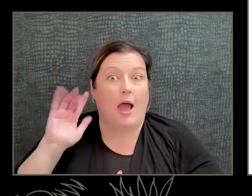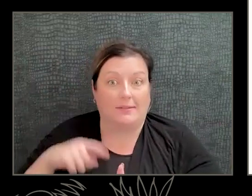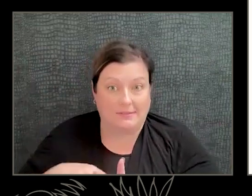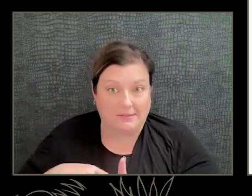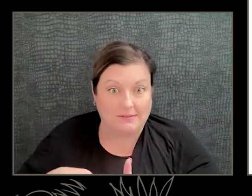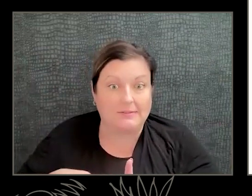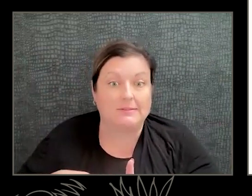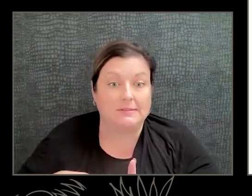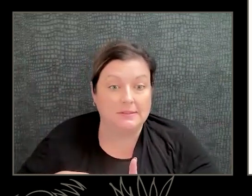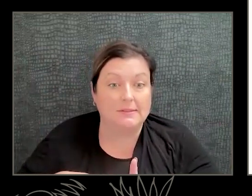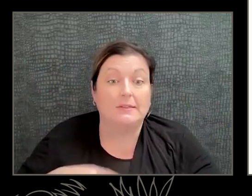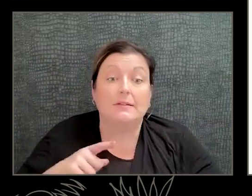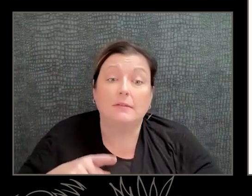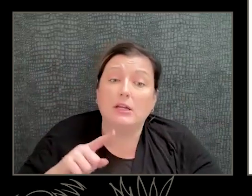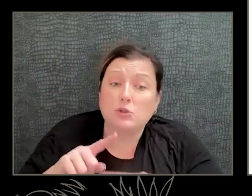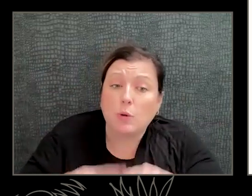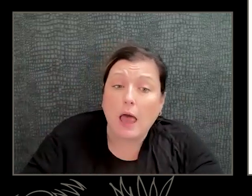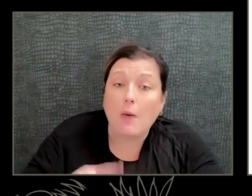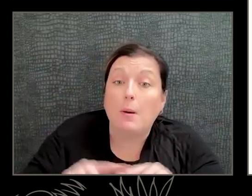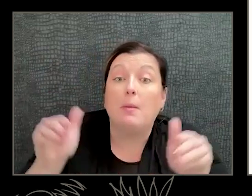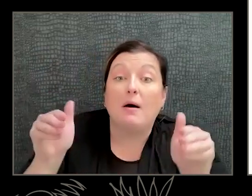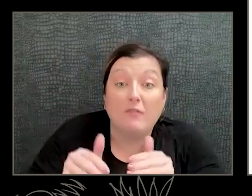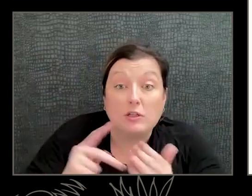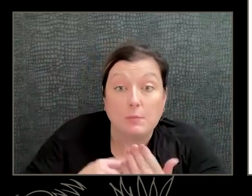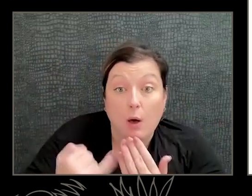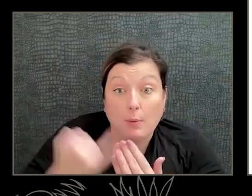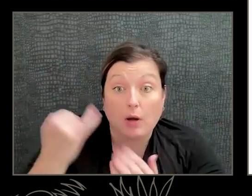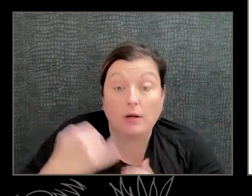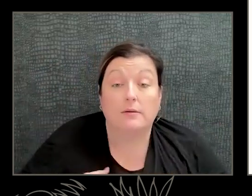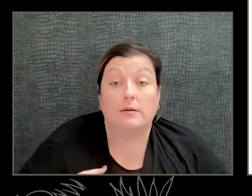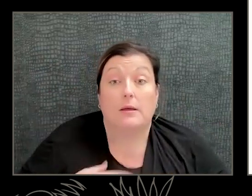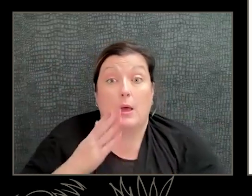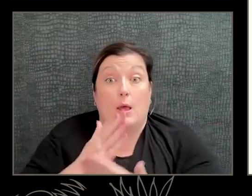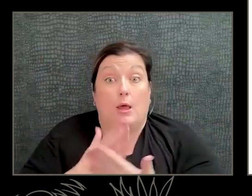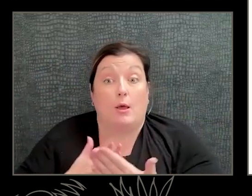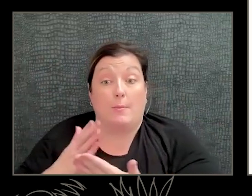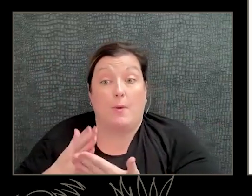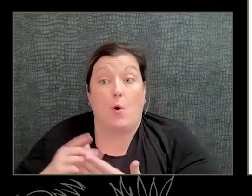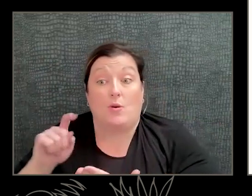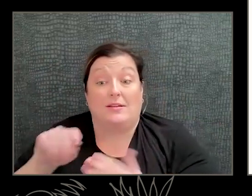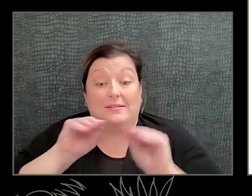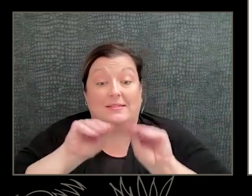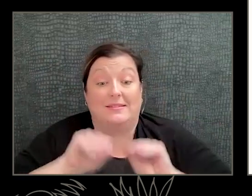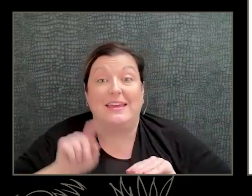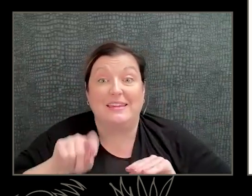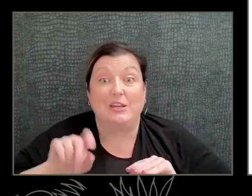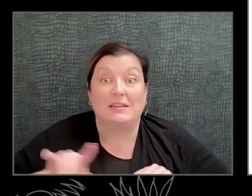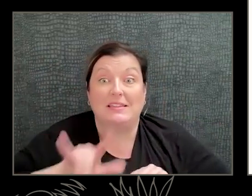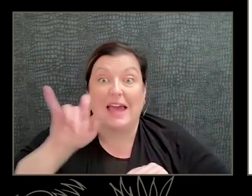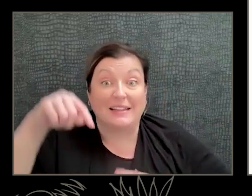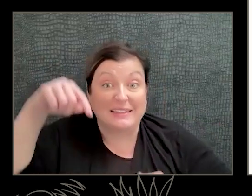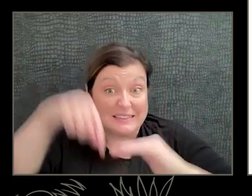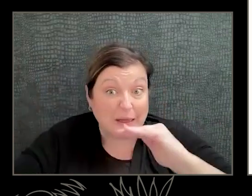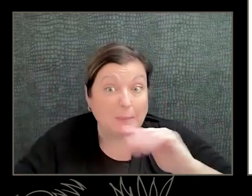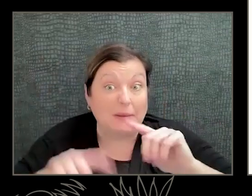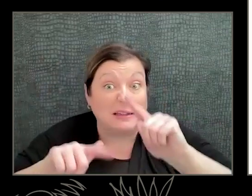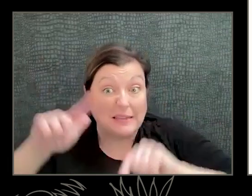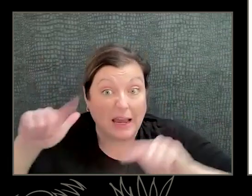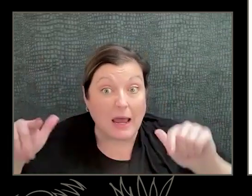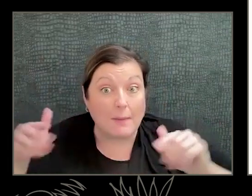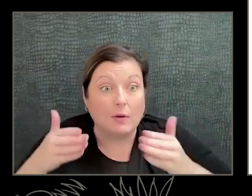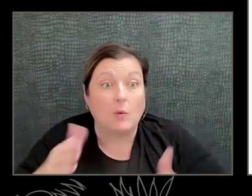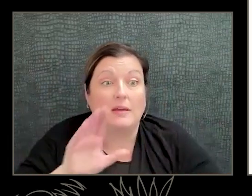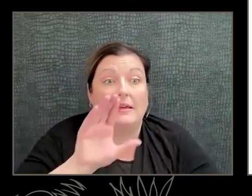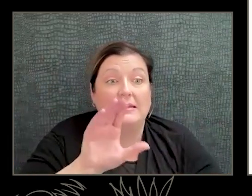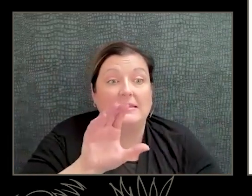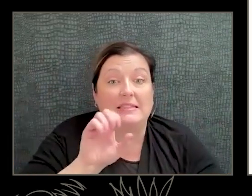smaller projects. And then if your components really need to be styled deeply in dynamic ways, CSS and JS, maybe not